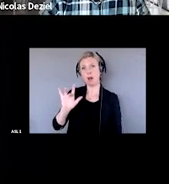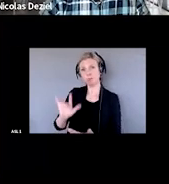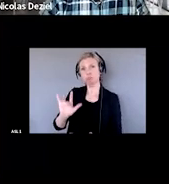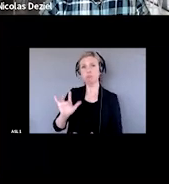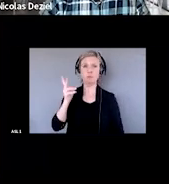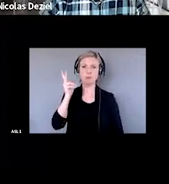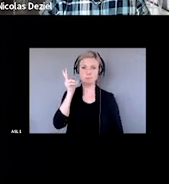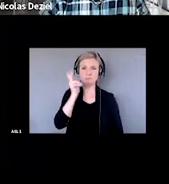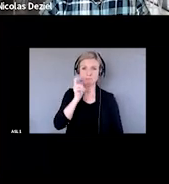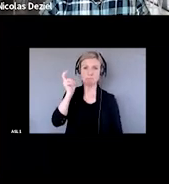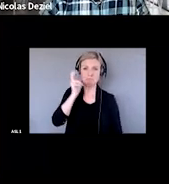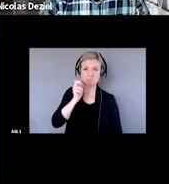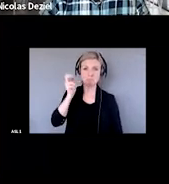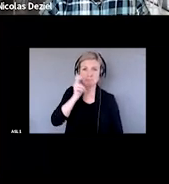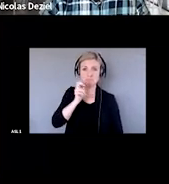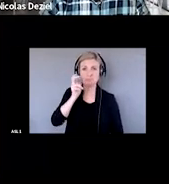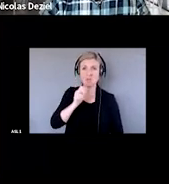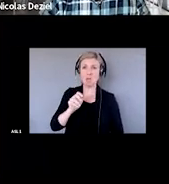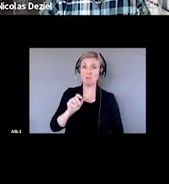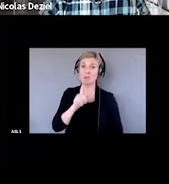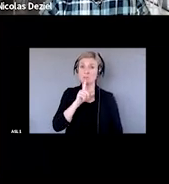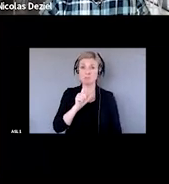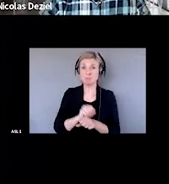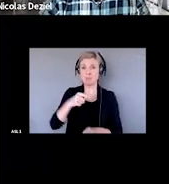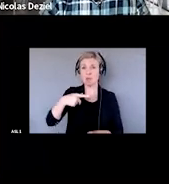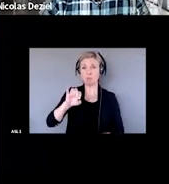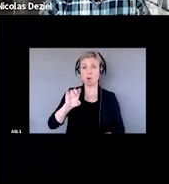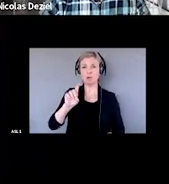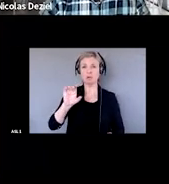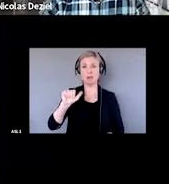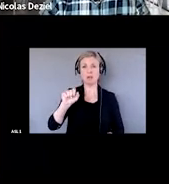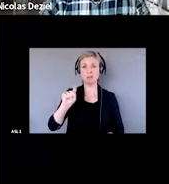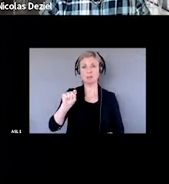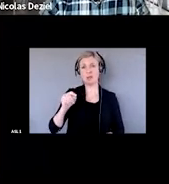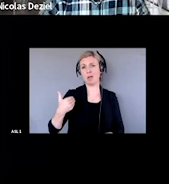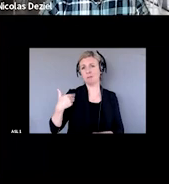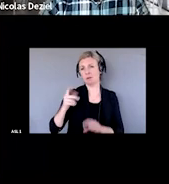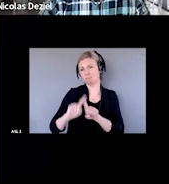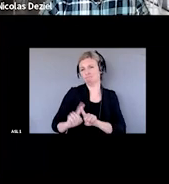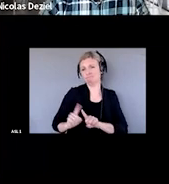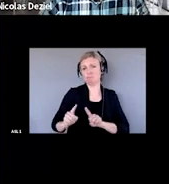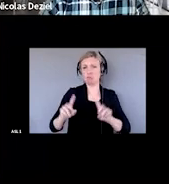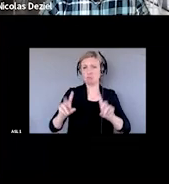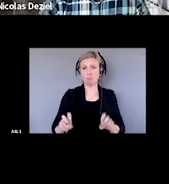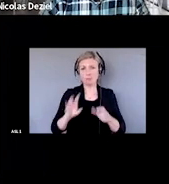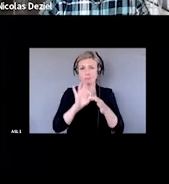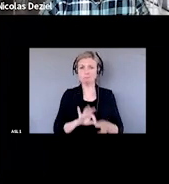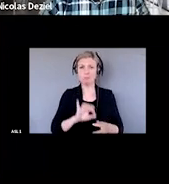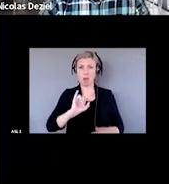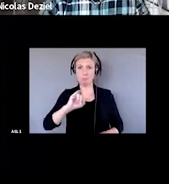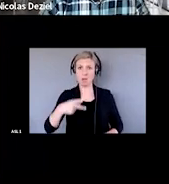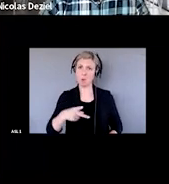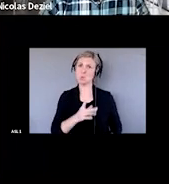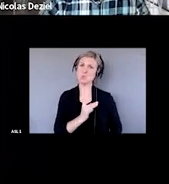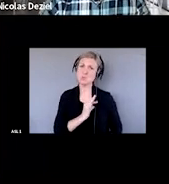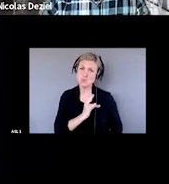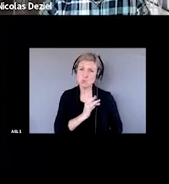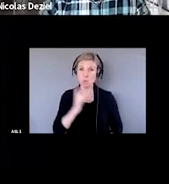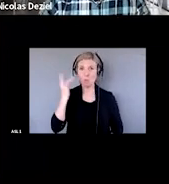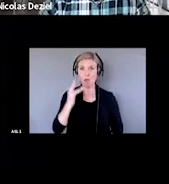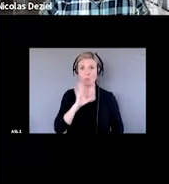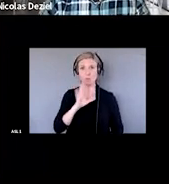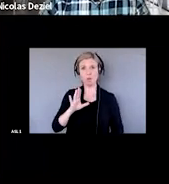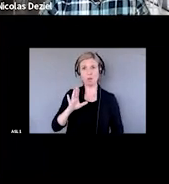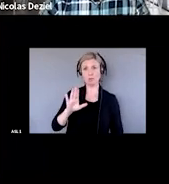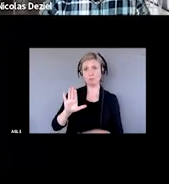a wide variety of topics on IP, and they're very interesting because we actually get guests to talk